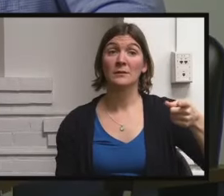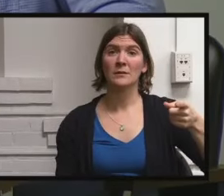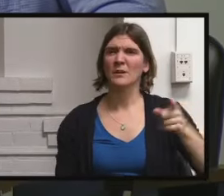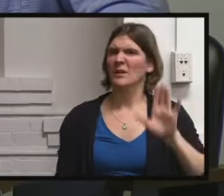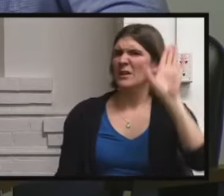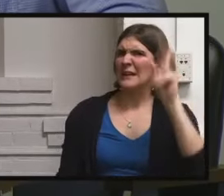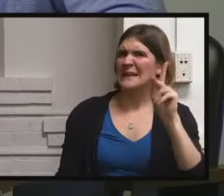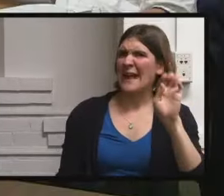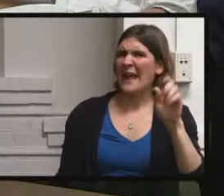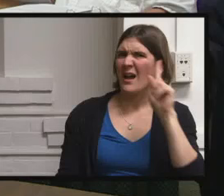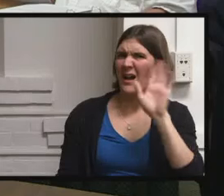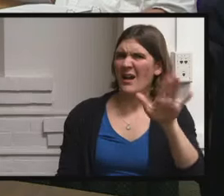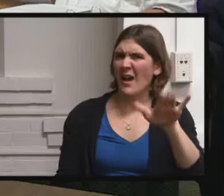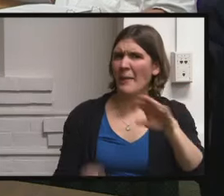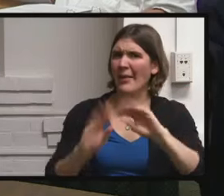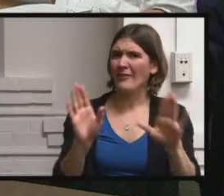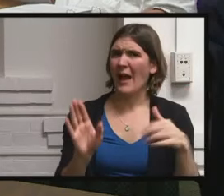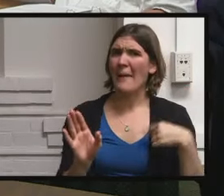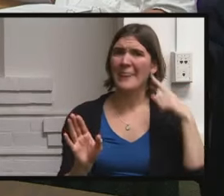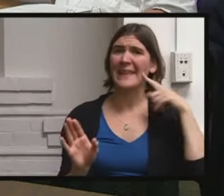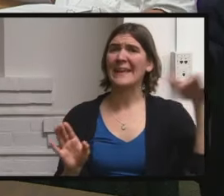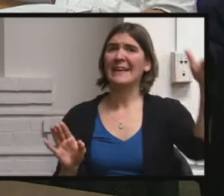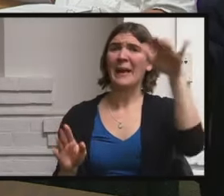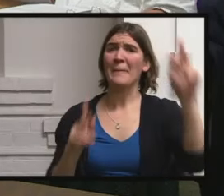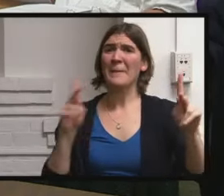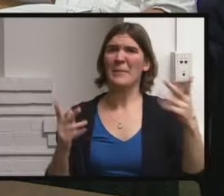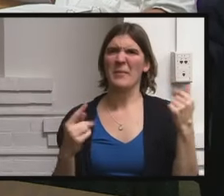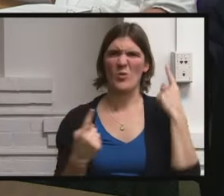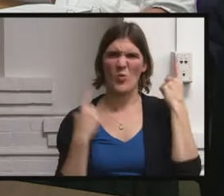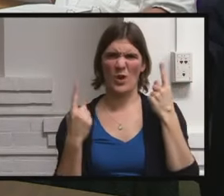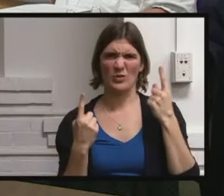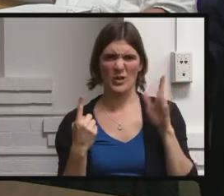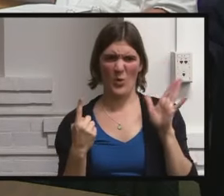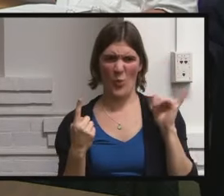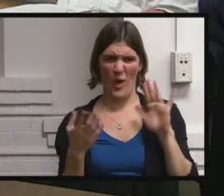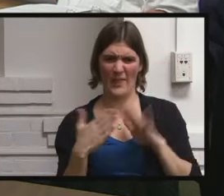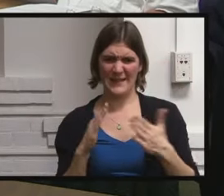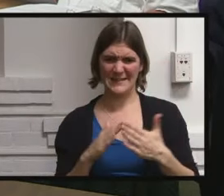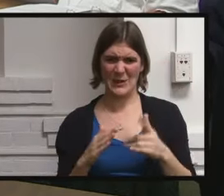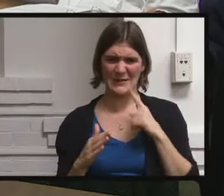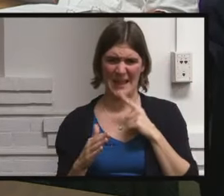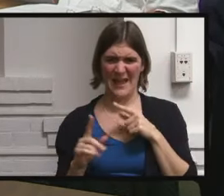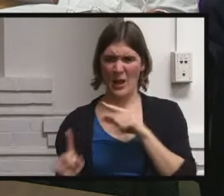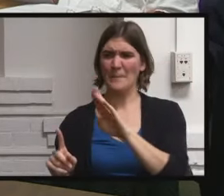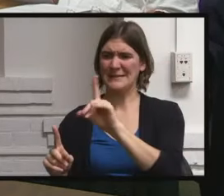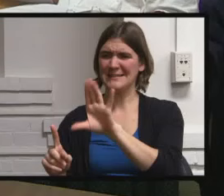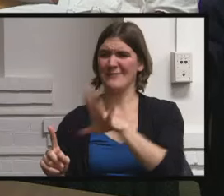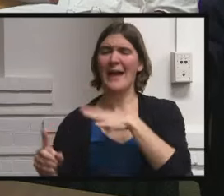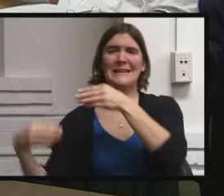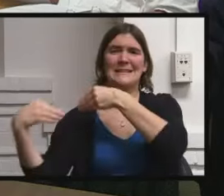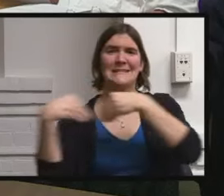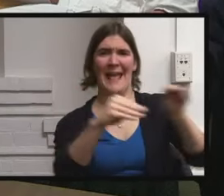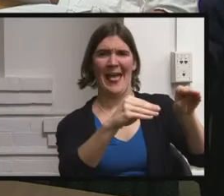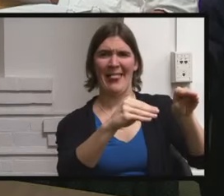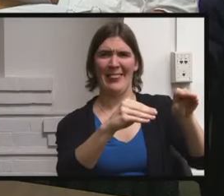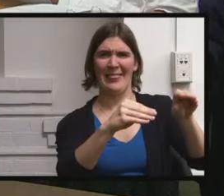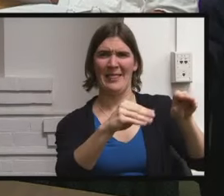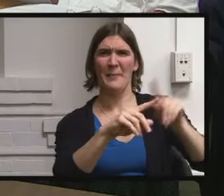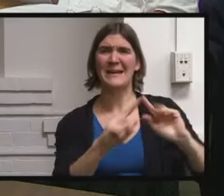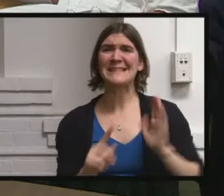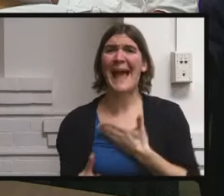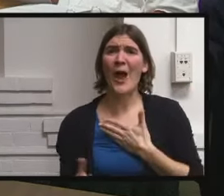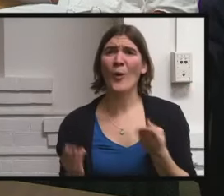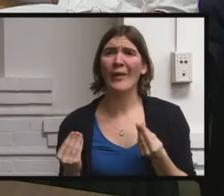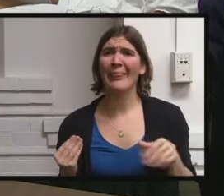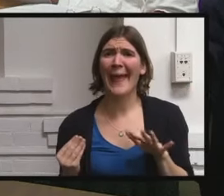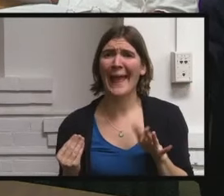Because the reason I ask is somebody out there might be wondering, why is the town of Brattleboro saying BDCC can sell land? I mean, do you see what I mean? It's sure, not like the